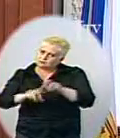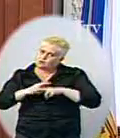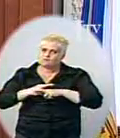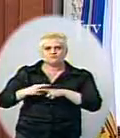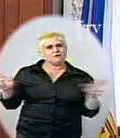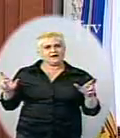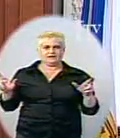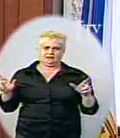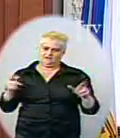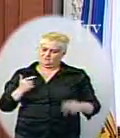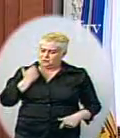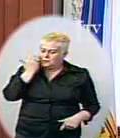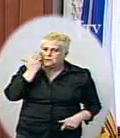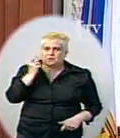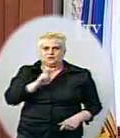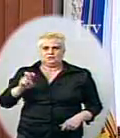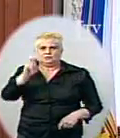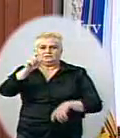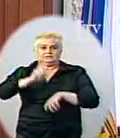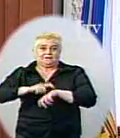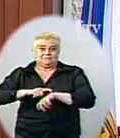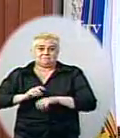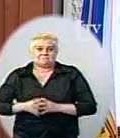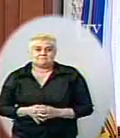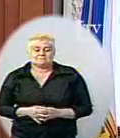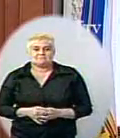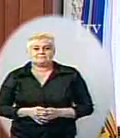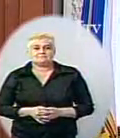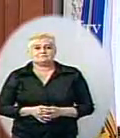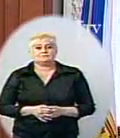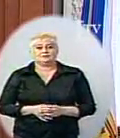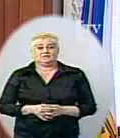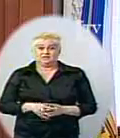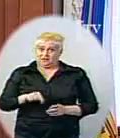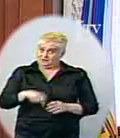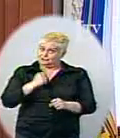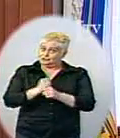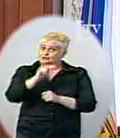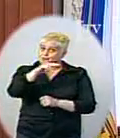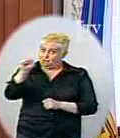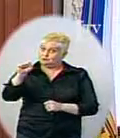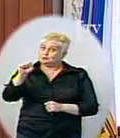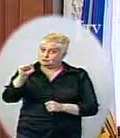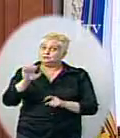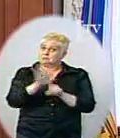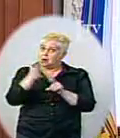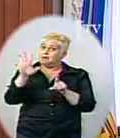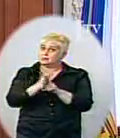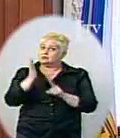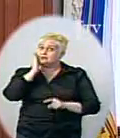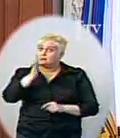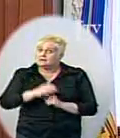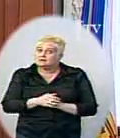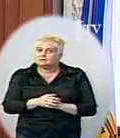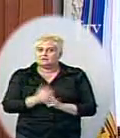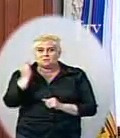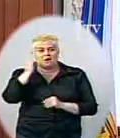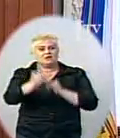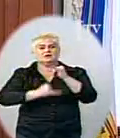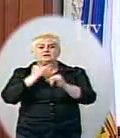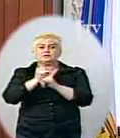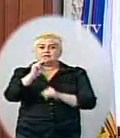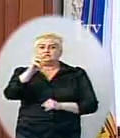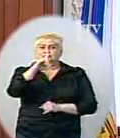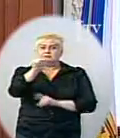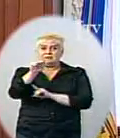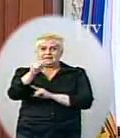exciting tourism season. Nova Scotia is the place to be this year. International media have